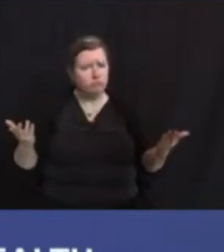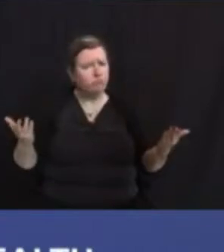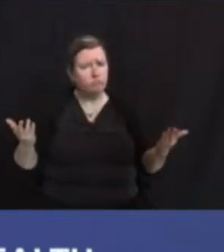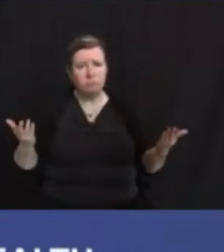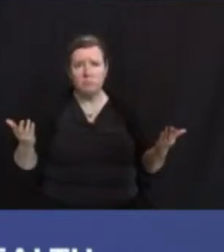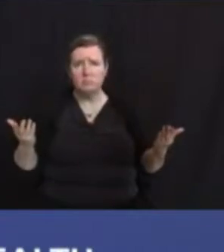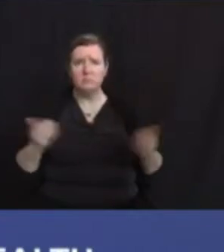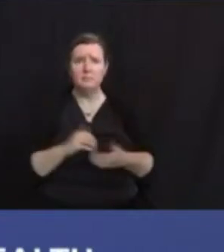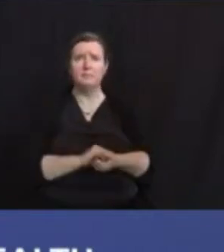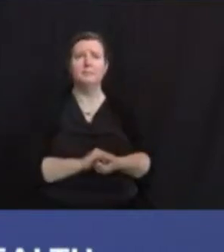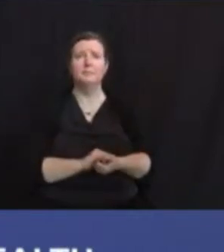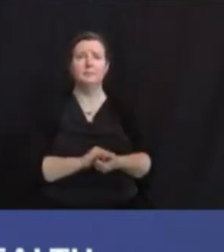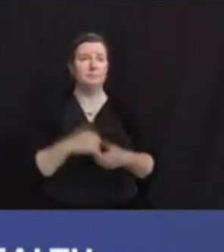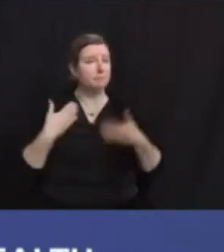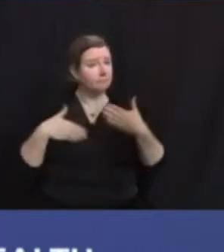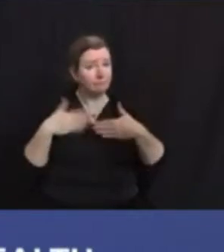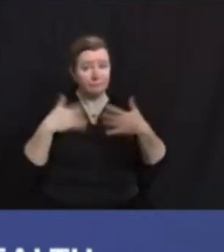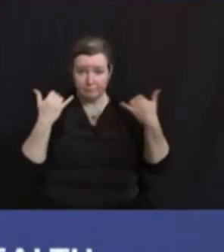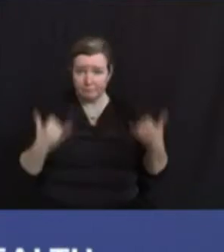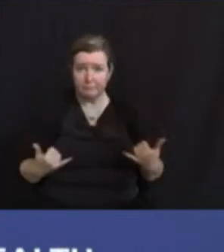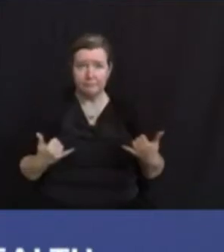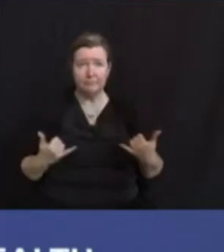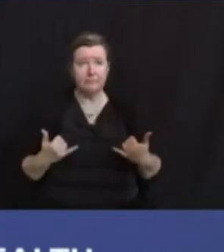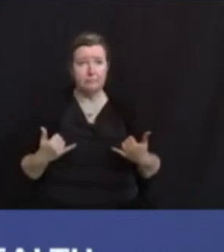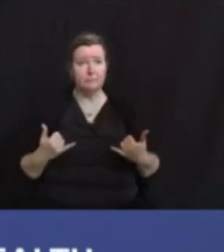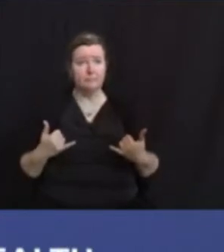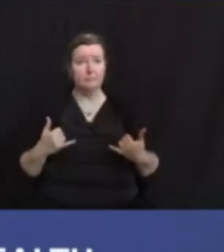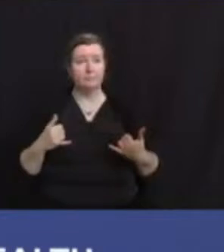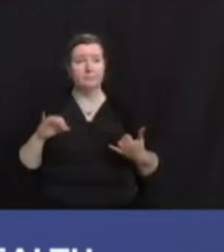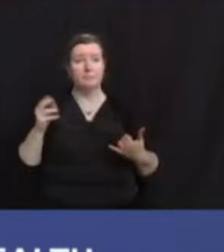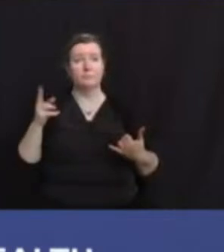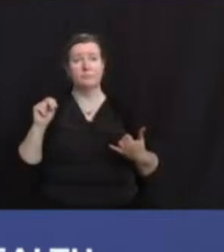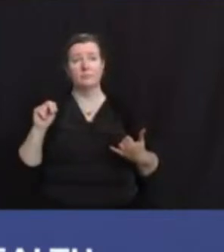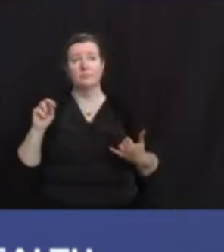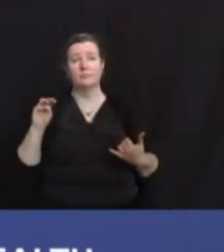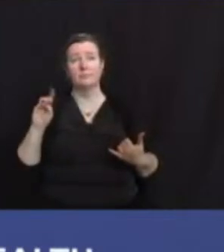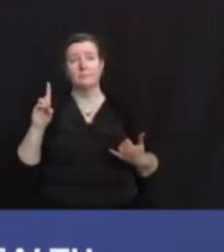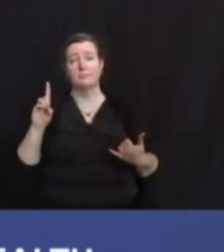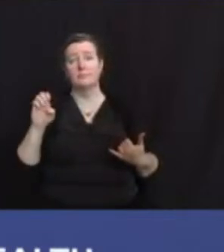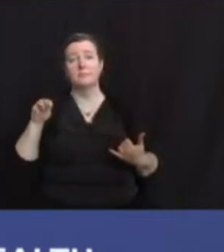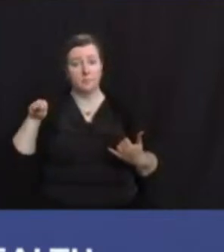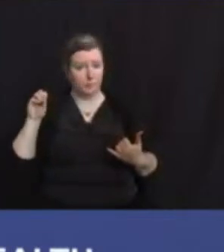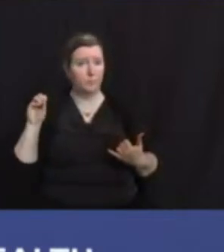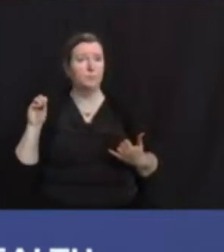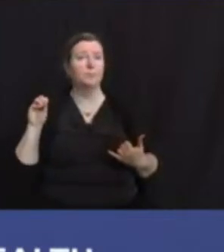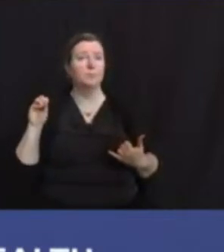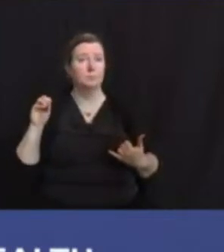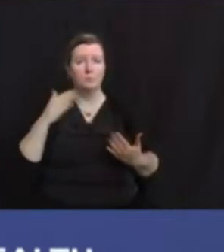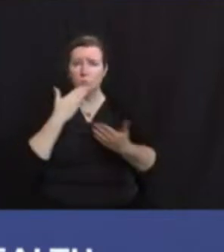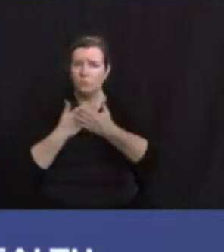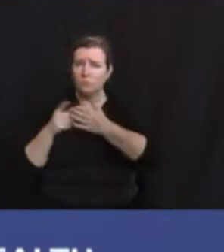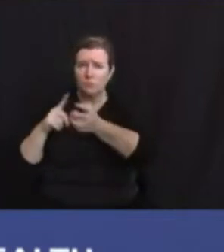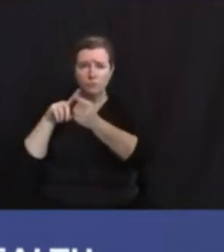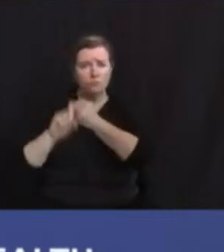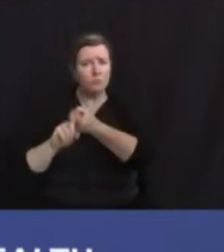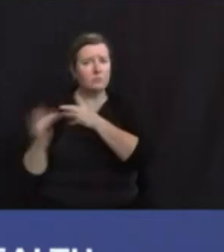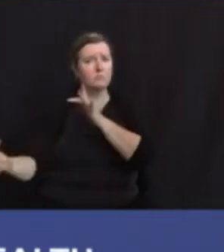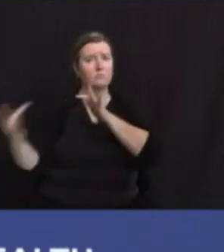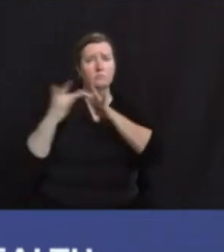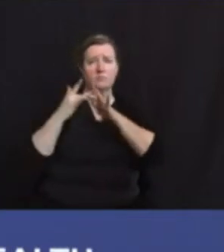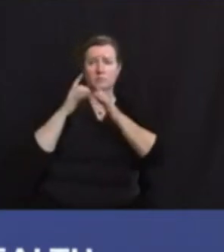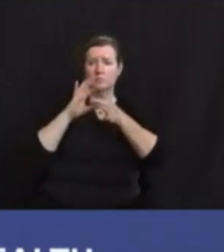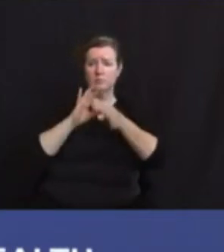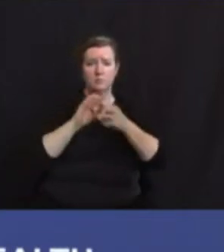steps we're taking today or John DeMeo, who's a good friend, reached out with a particular healthcare question or hospital question.